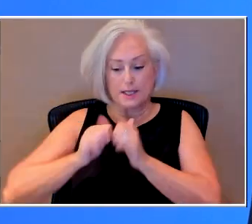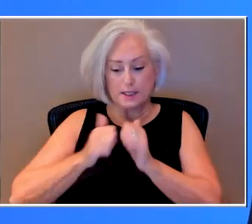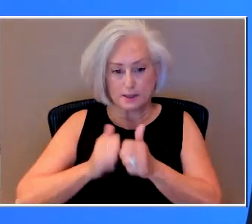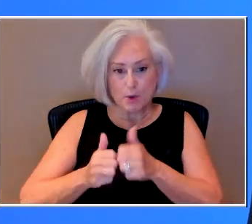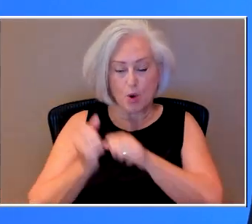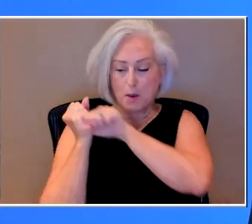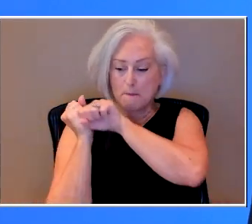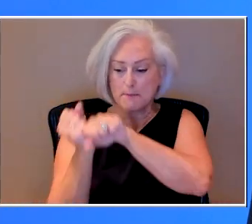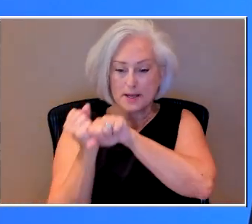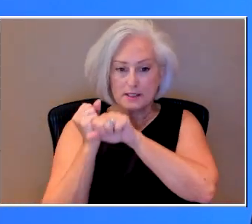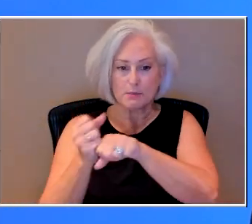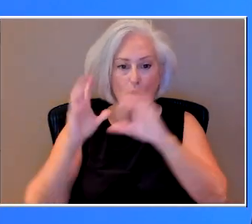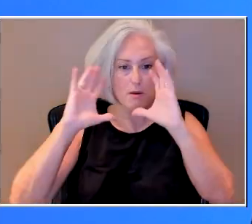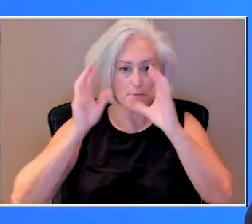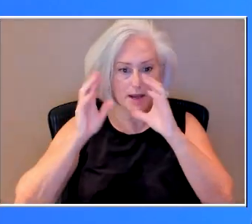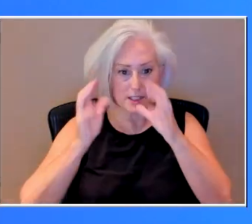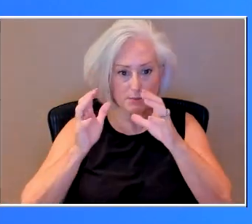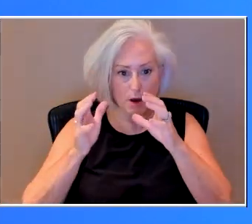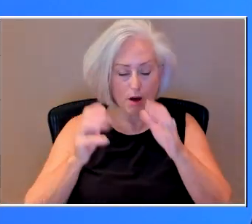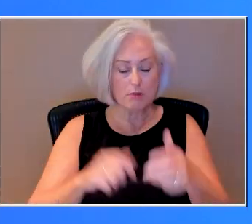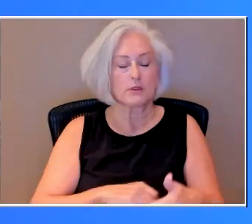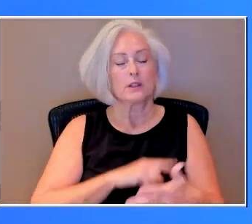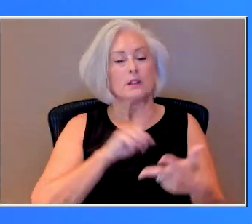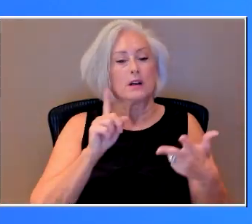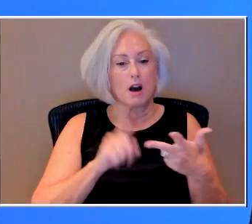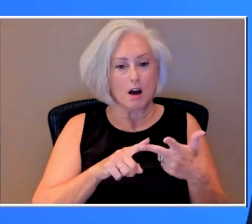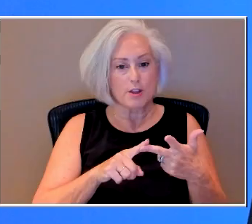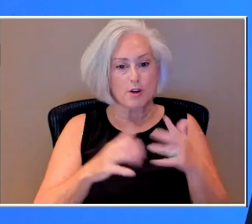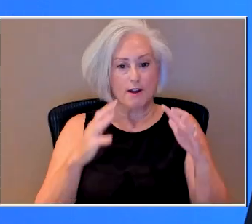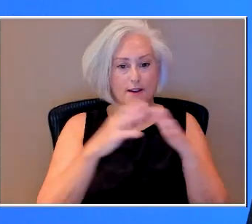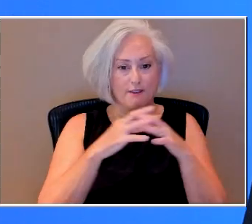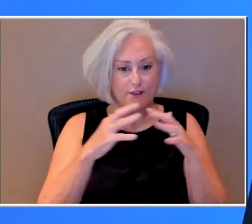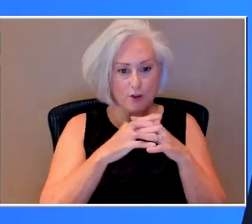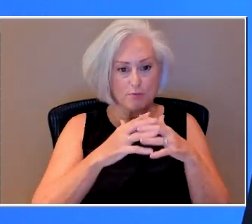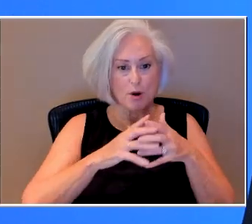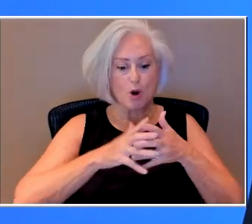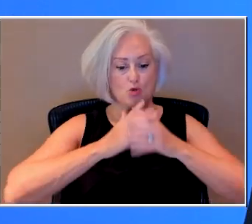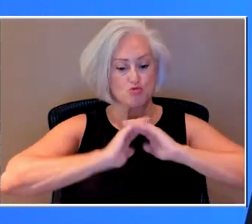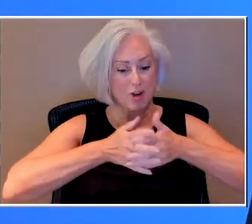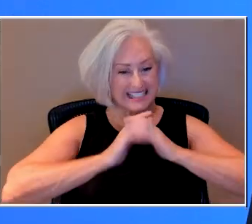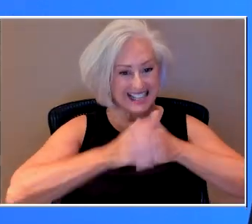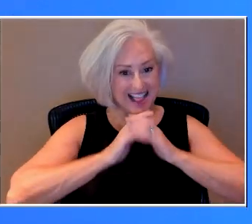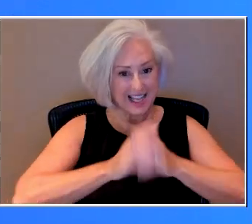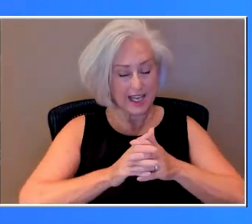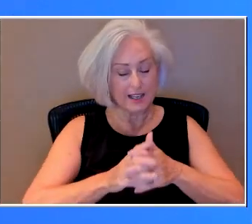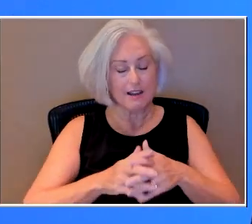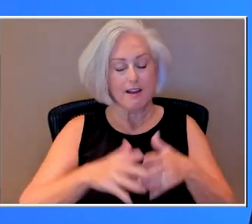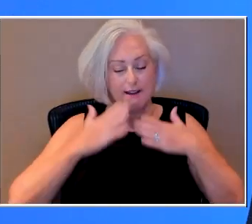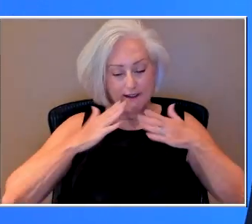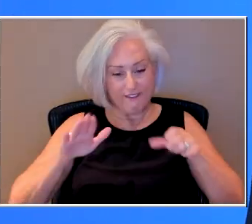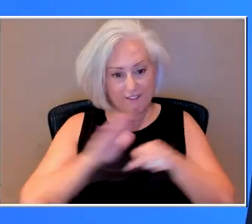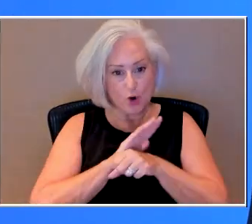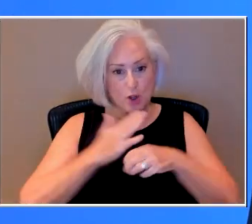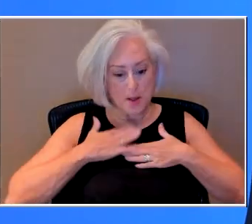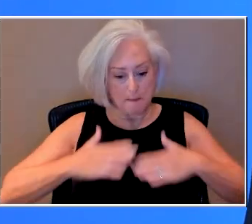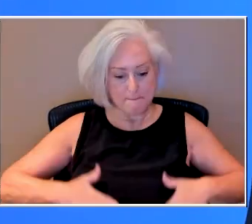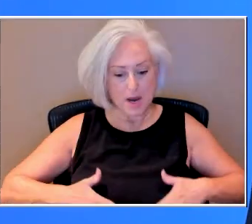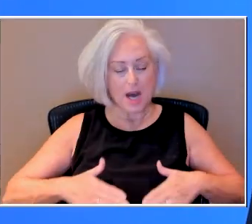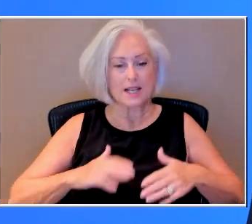football, wrestling. Those sports are full body and full body control and learning proprioception. So I